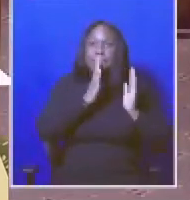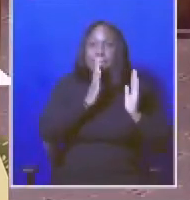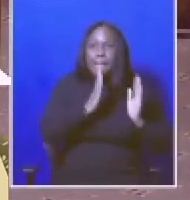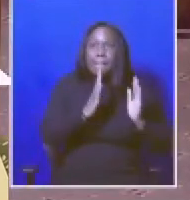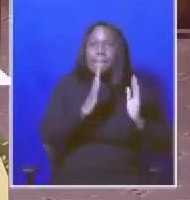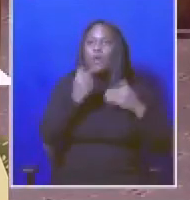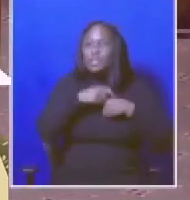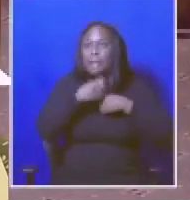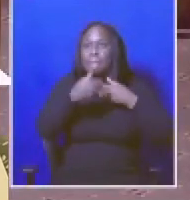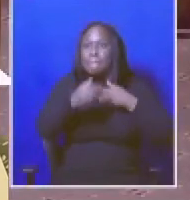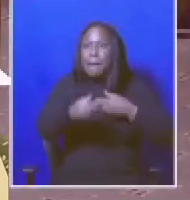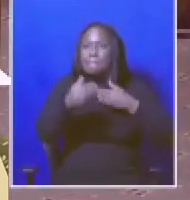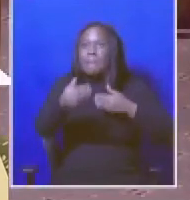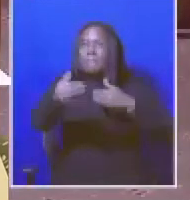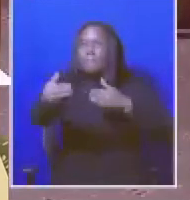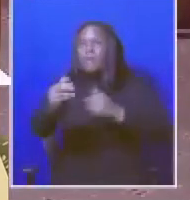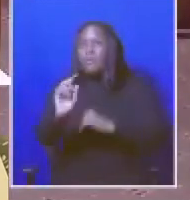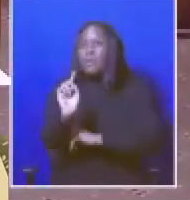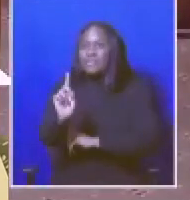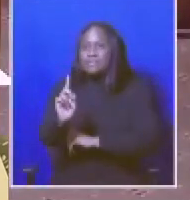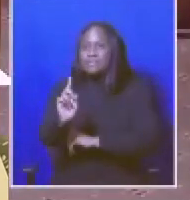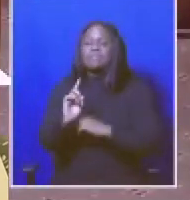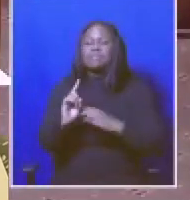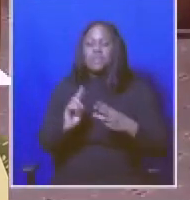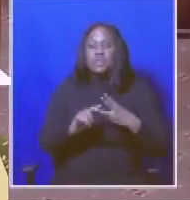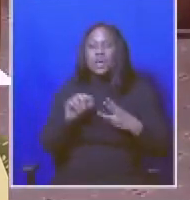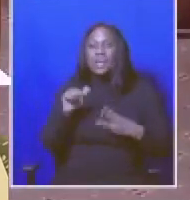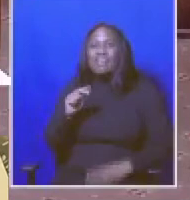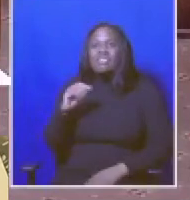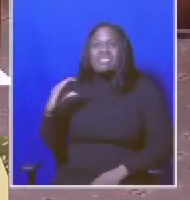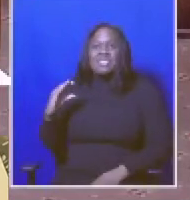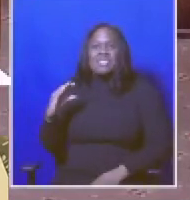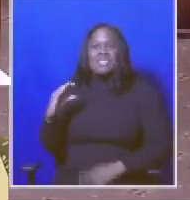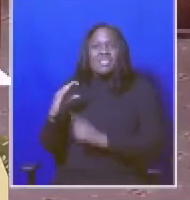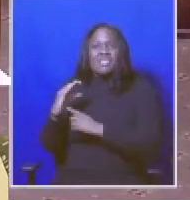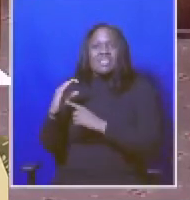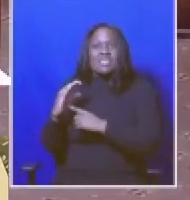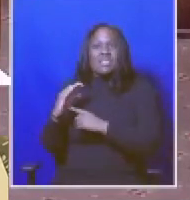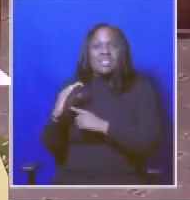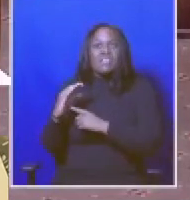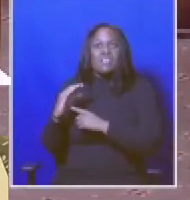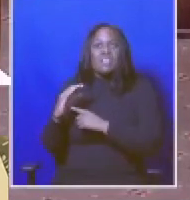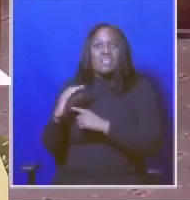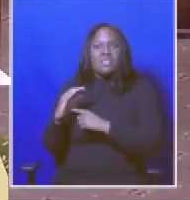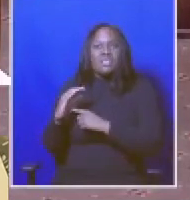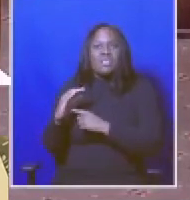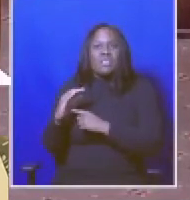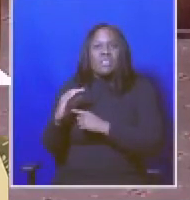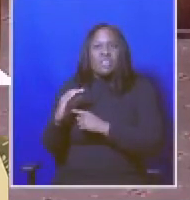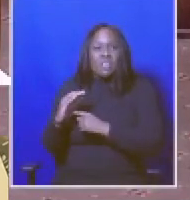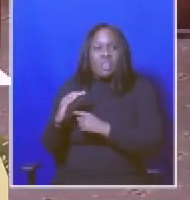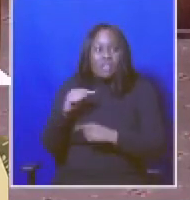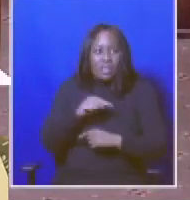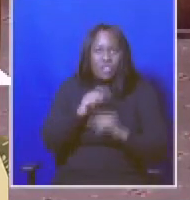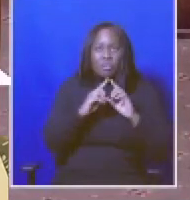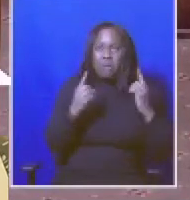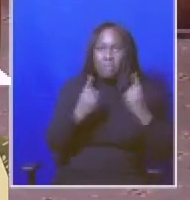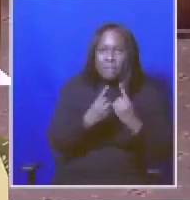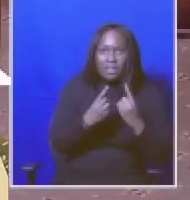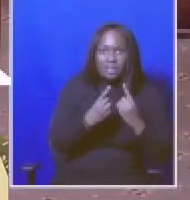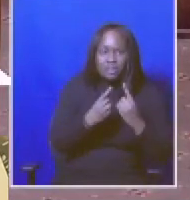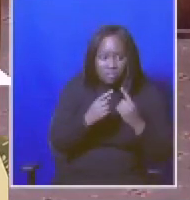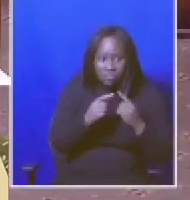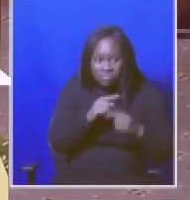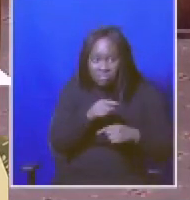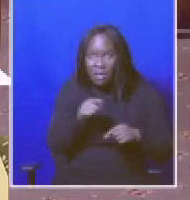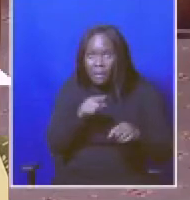why is the ANC so against the insourcement of our people in these departments? Do you